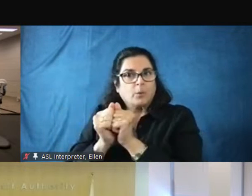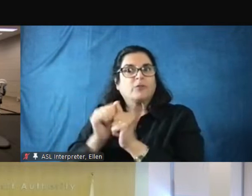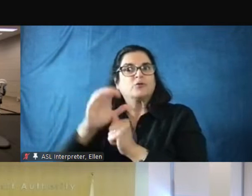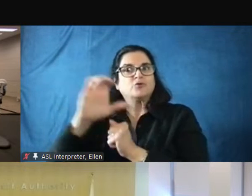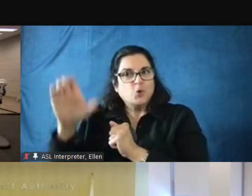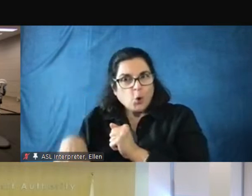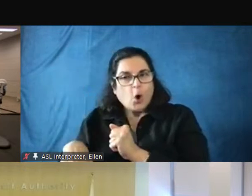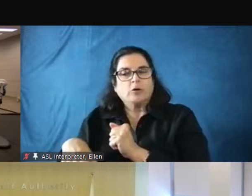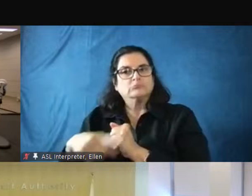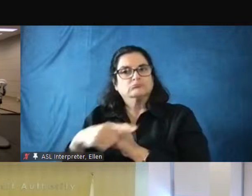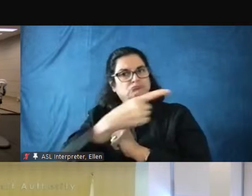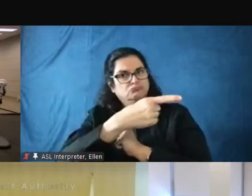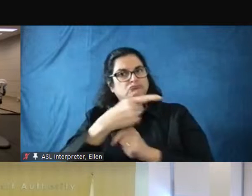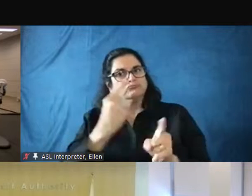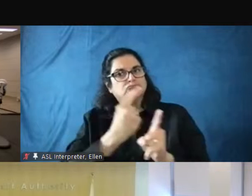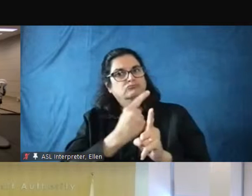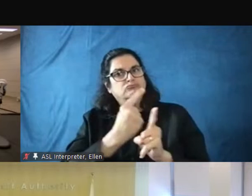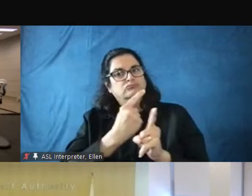appropriate TOD